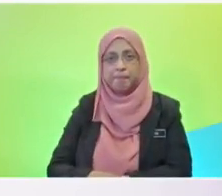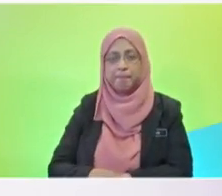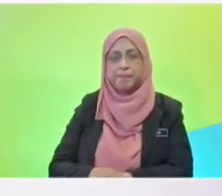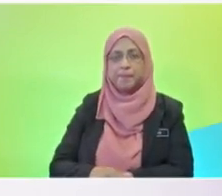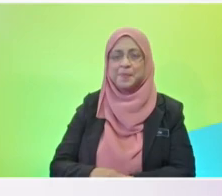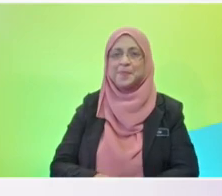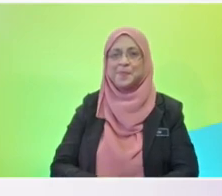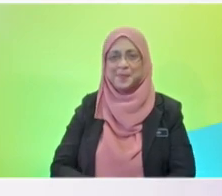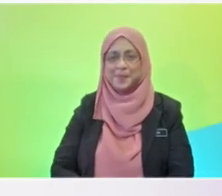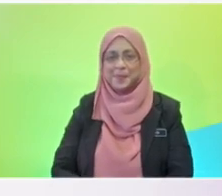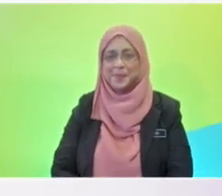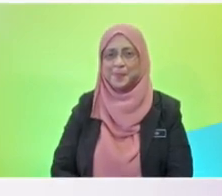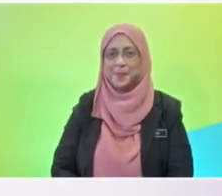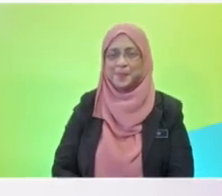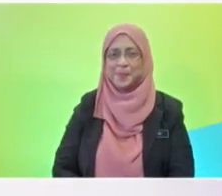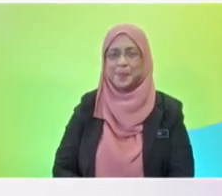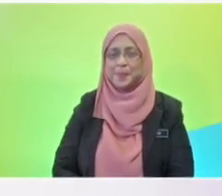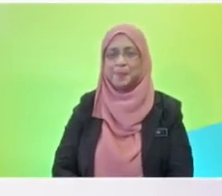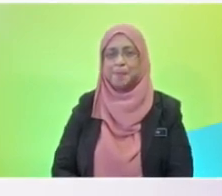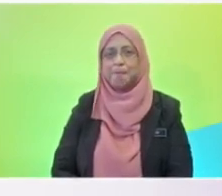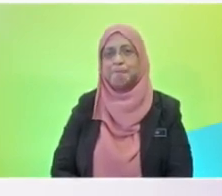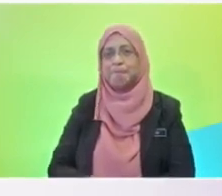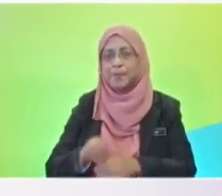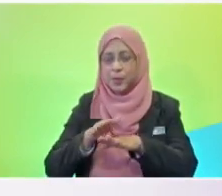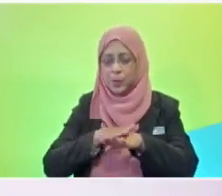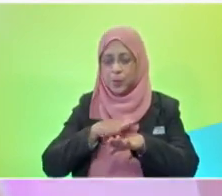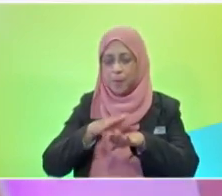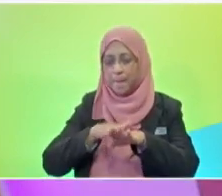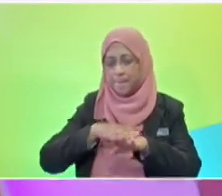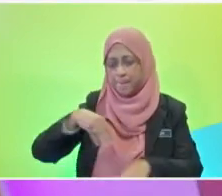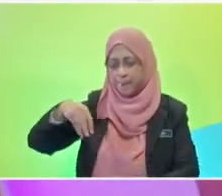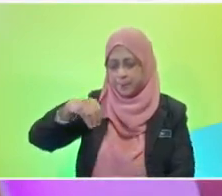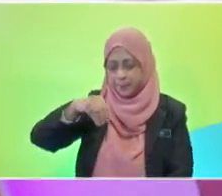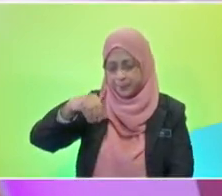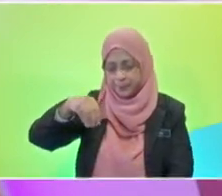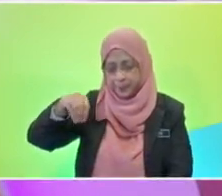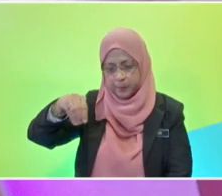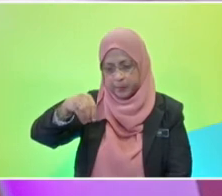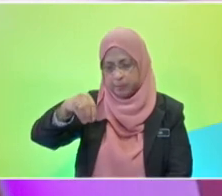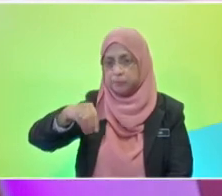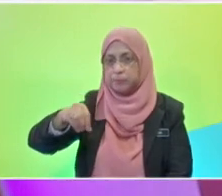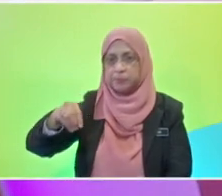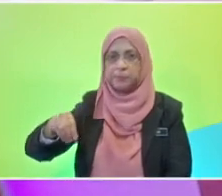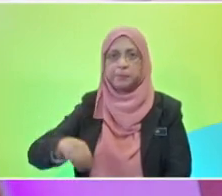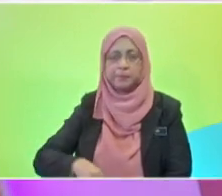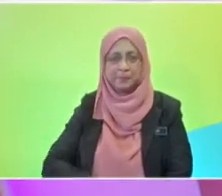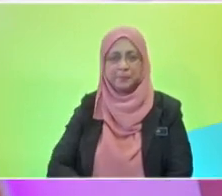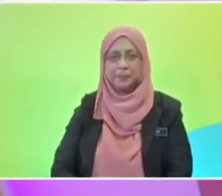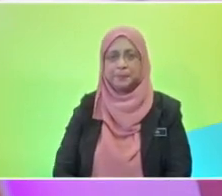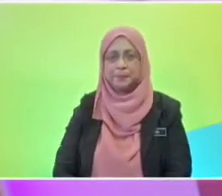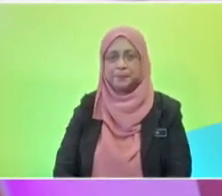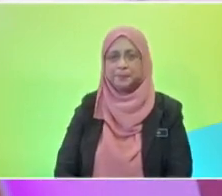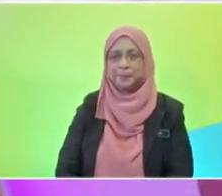patience. Okay. So okay. Slowly, slowly. Okay. Ah. Oh. We'll cover